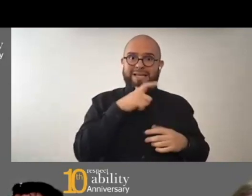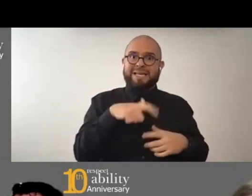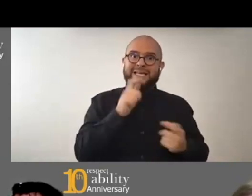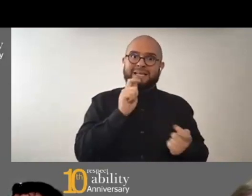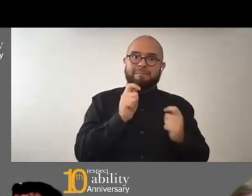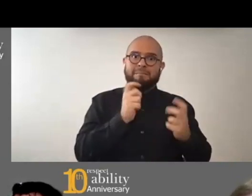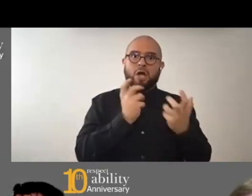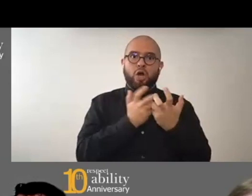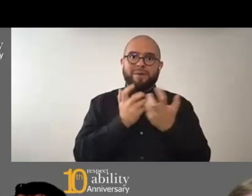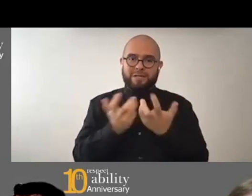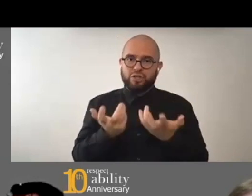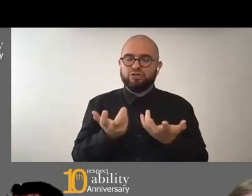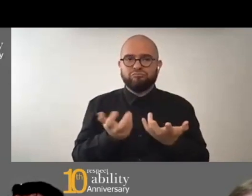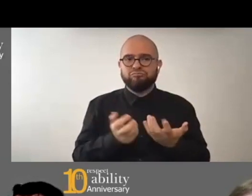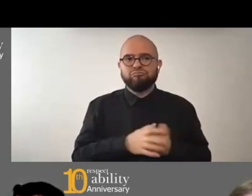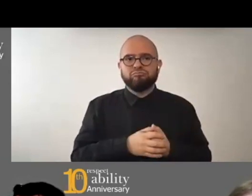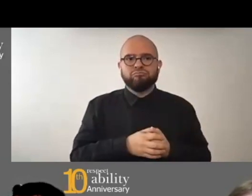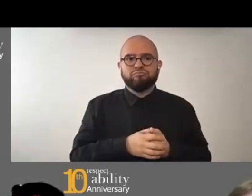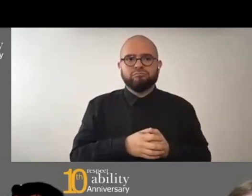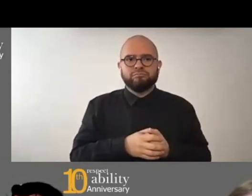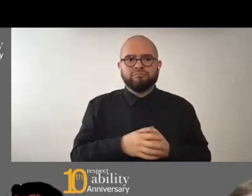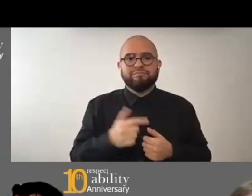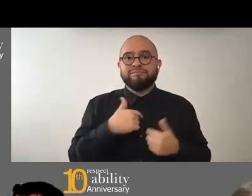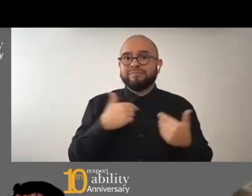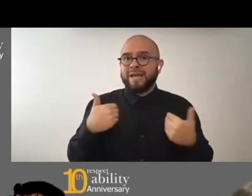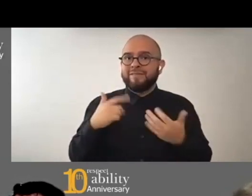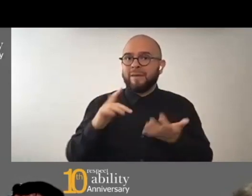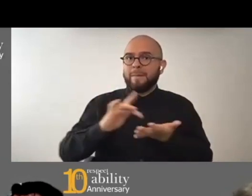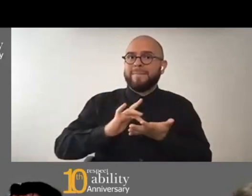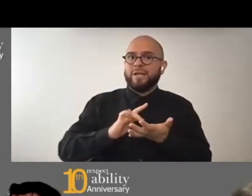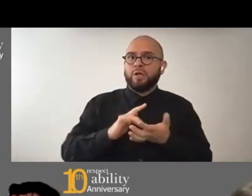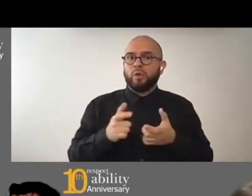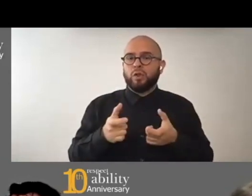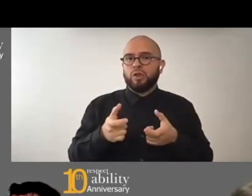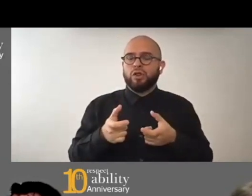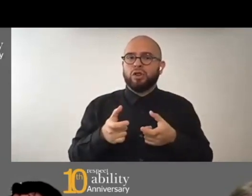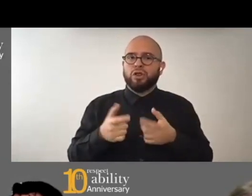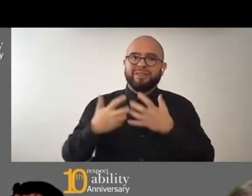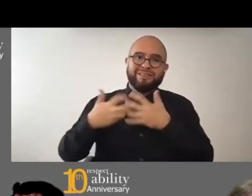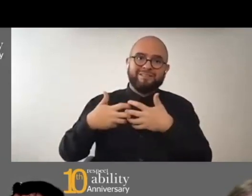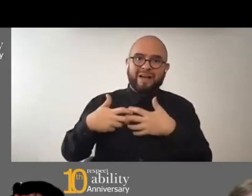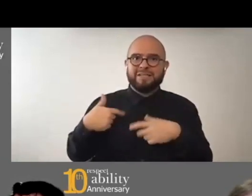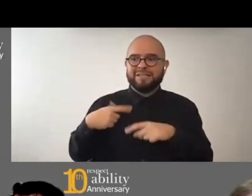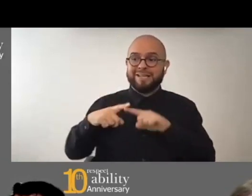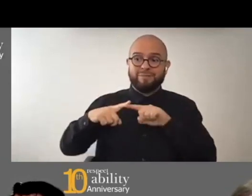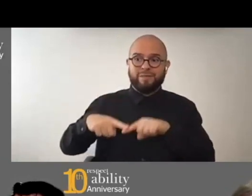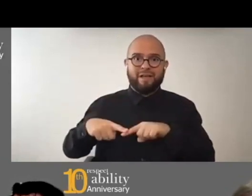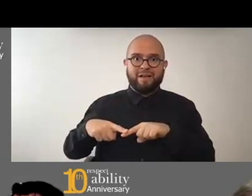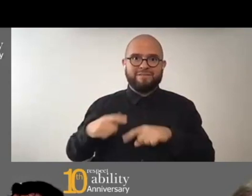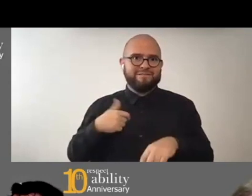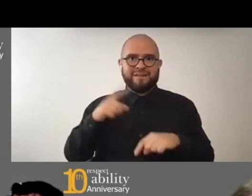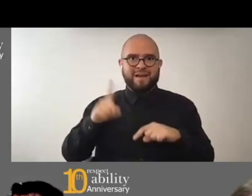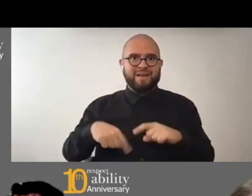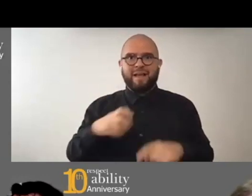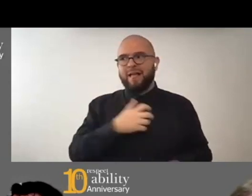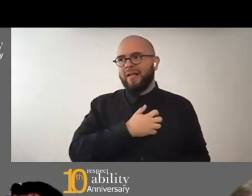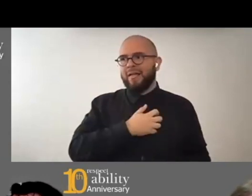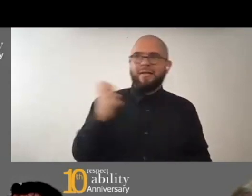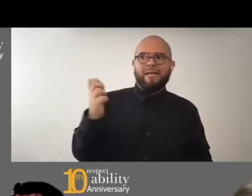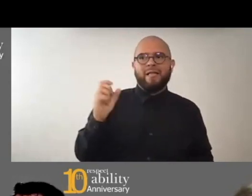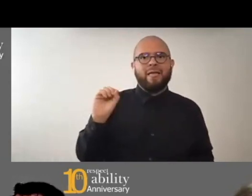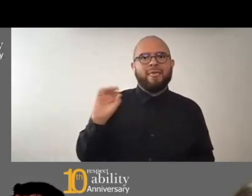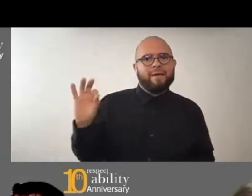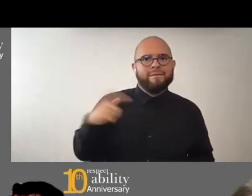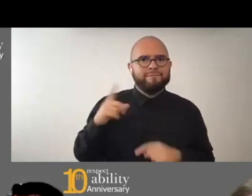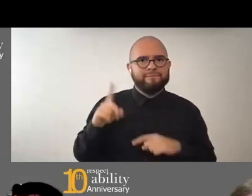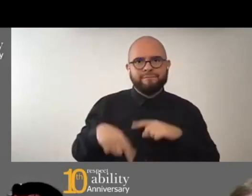a piece of, I have a medical device that I rely on that I cannot remove from my body. And so